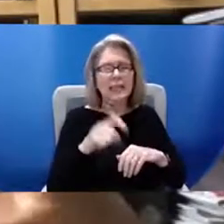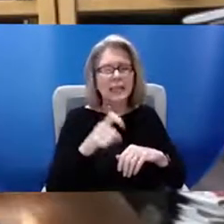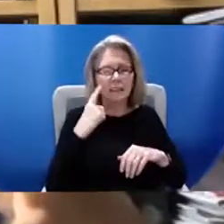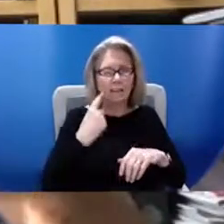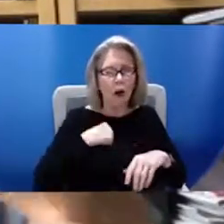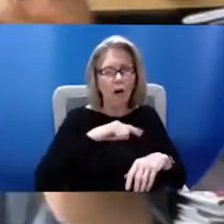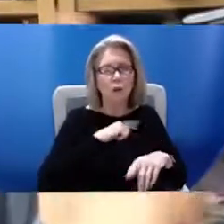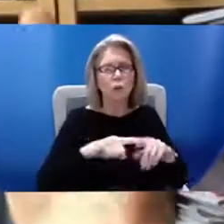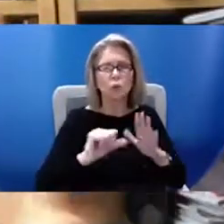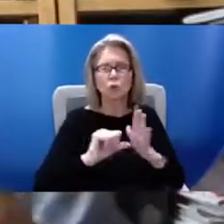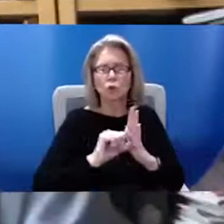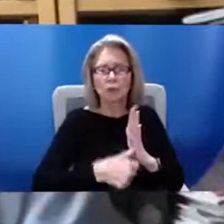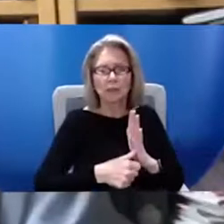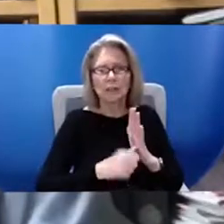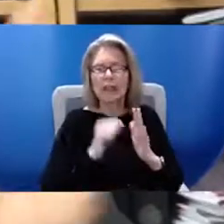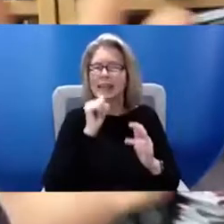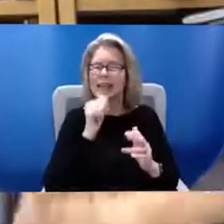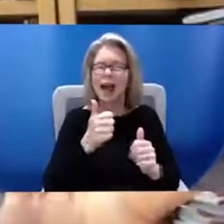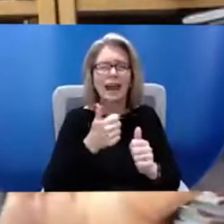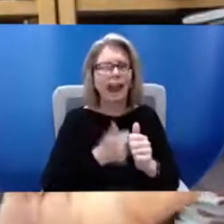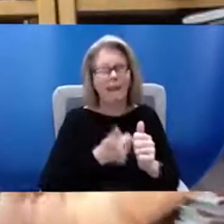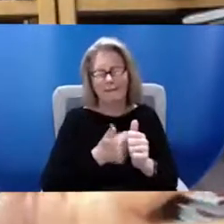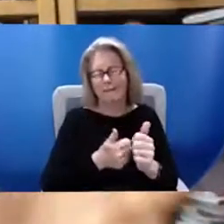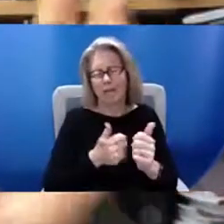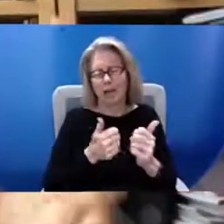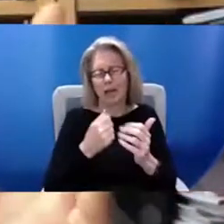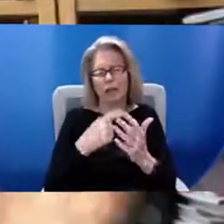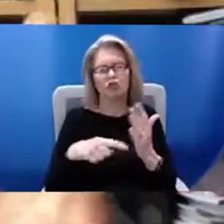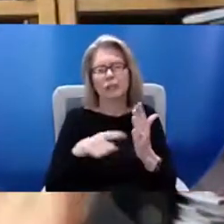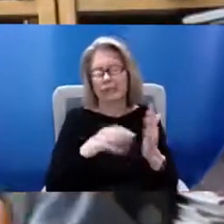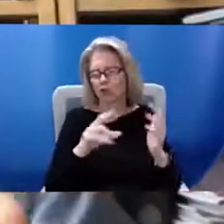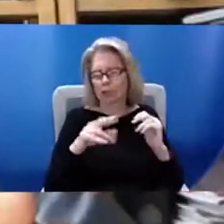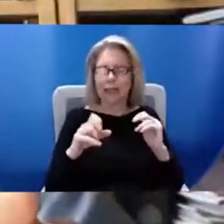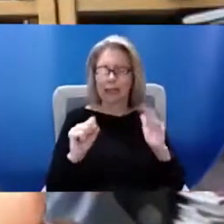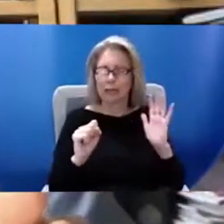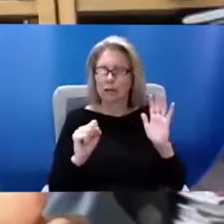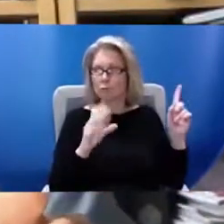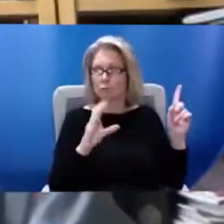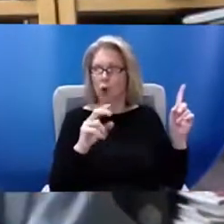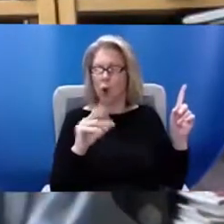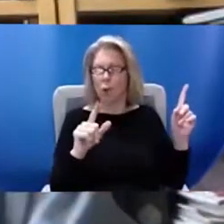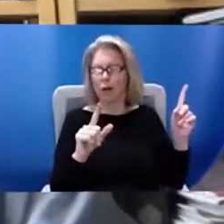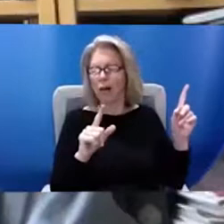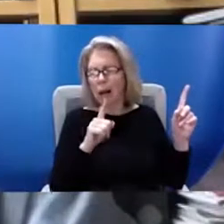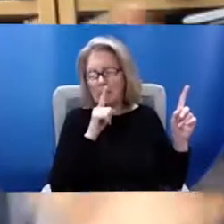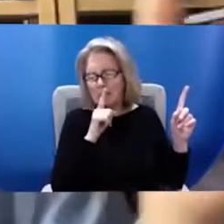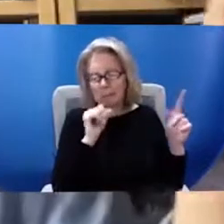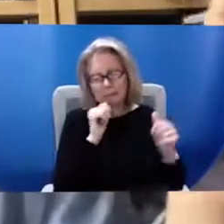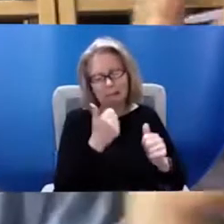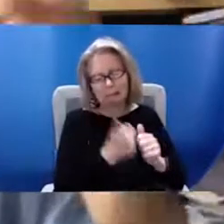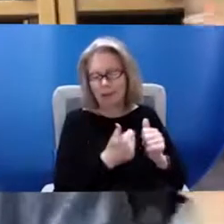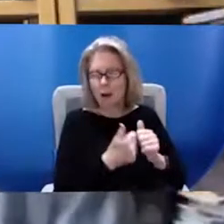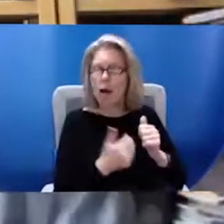it's necessary for us to stress that not every critique is a decolonial critique, right? So